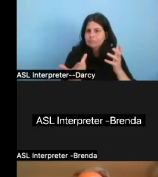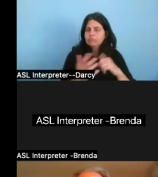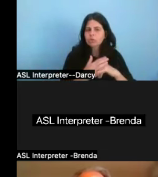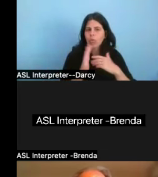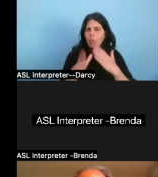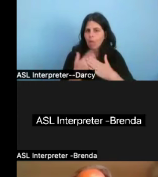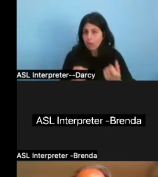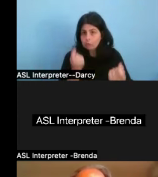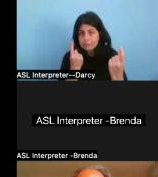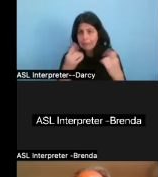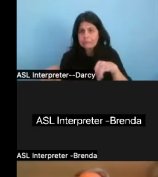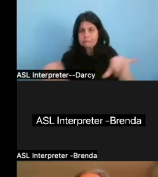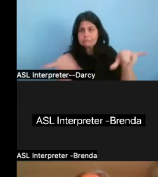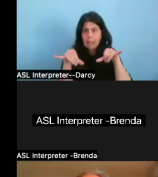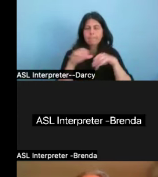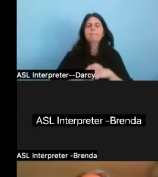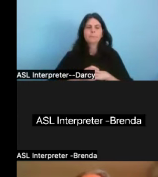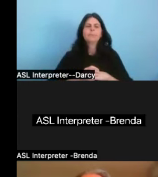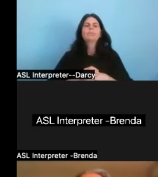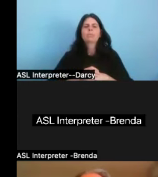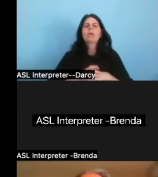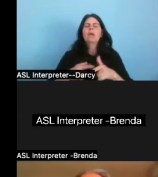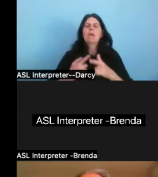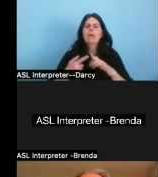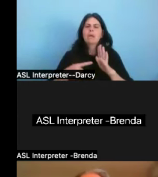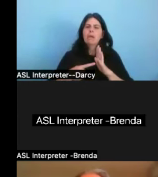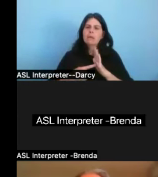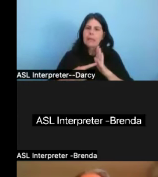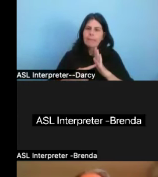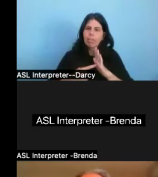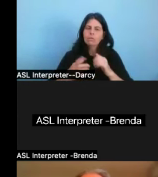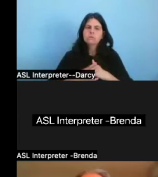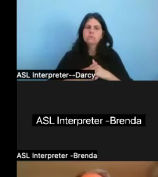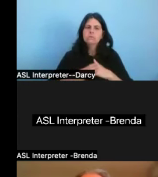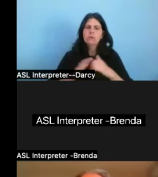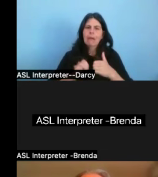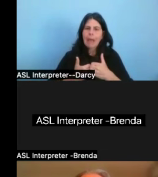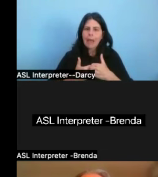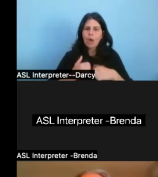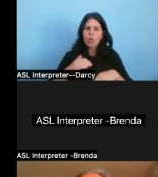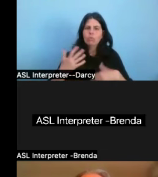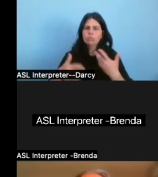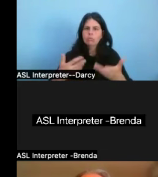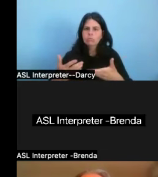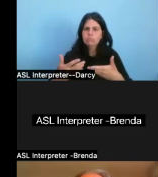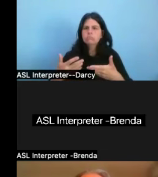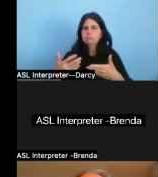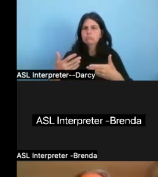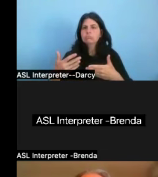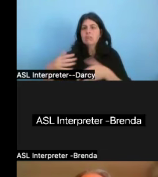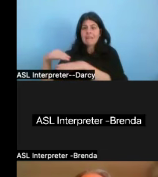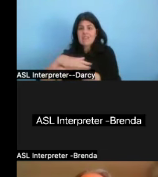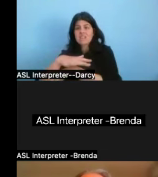same page. Then I'm going to give you some examples on how they're affected by earthquakes through